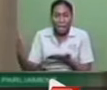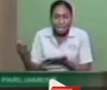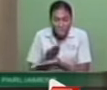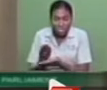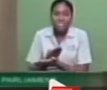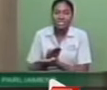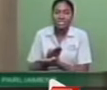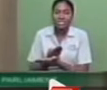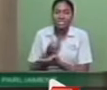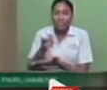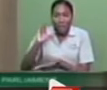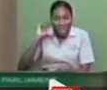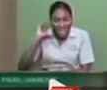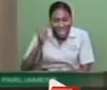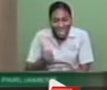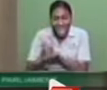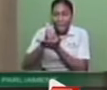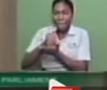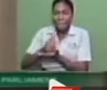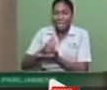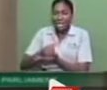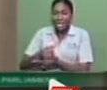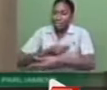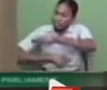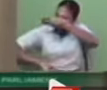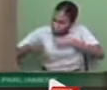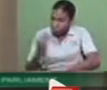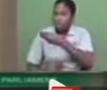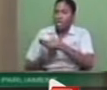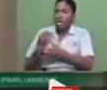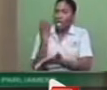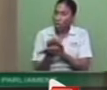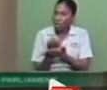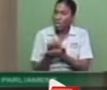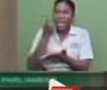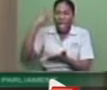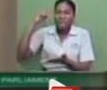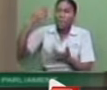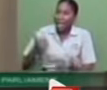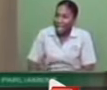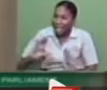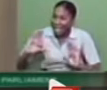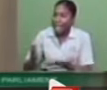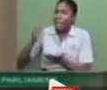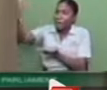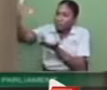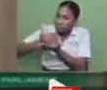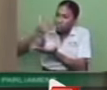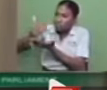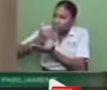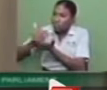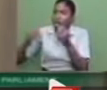the economy to generate revenue, foreign exchange as revenue.